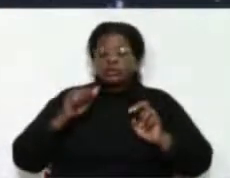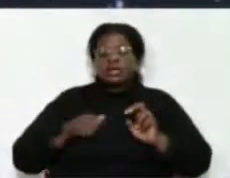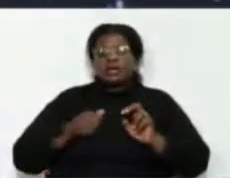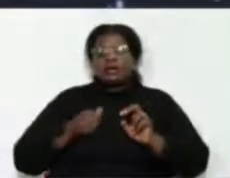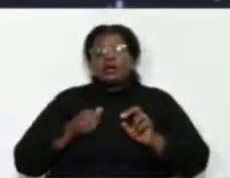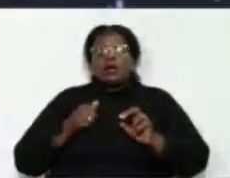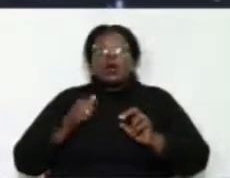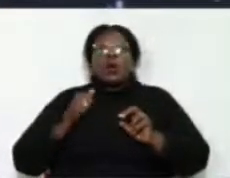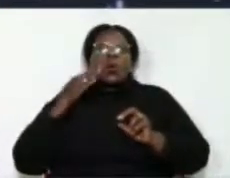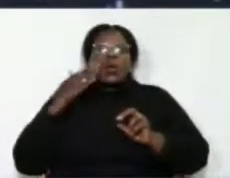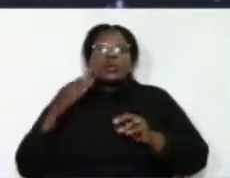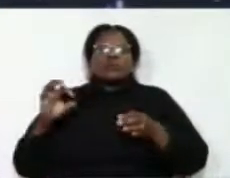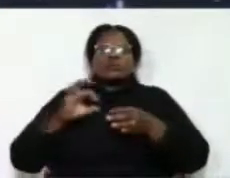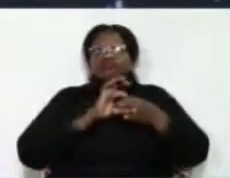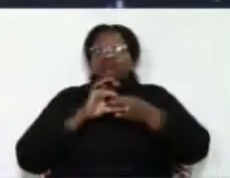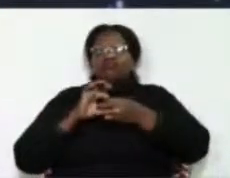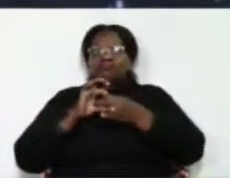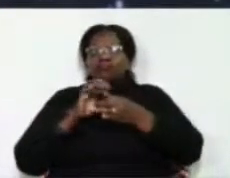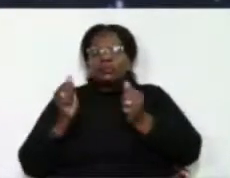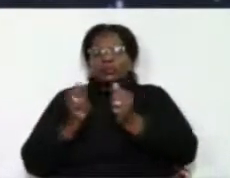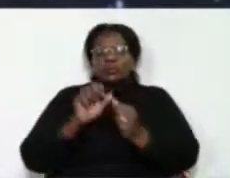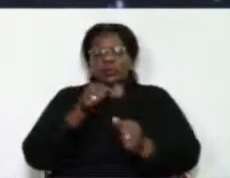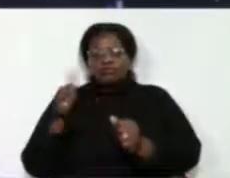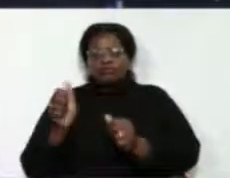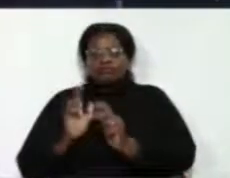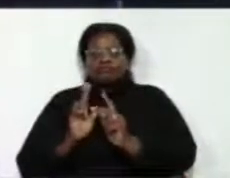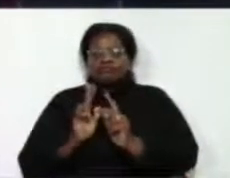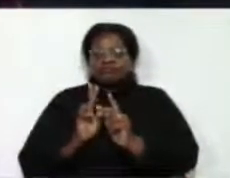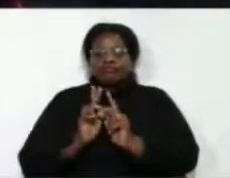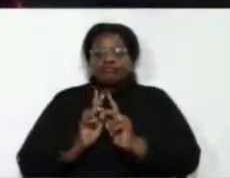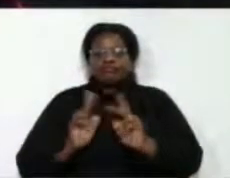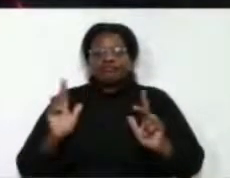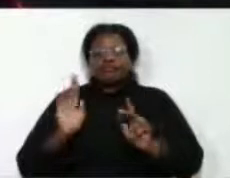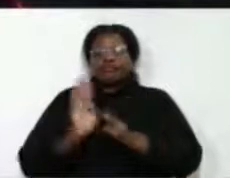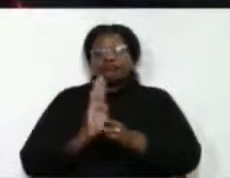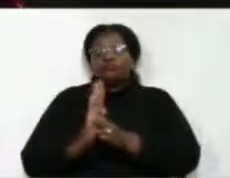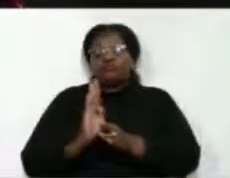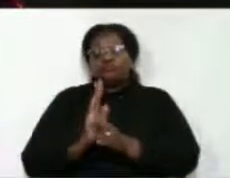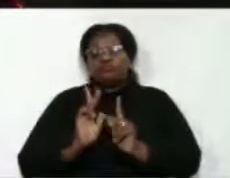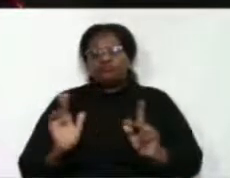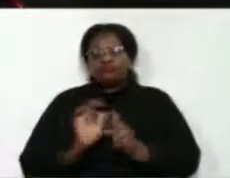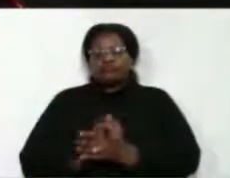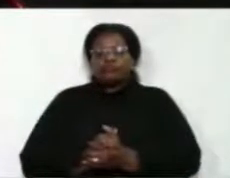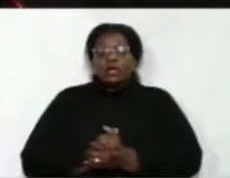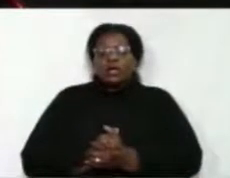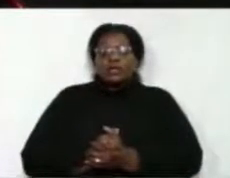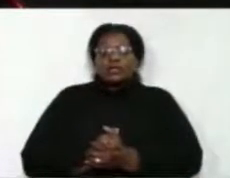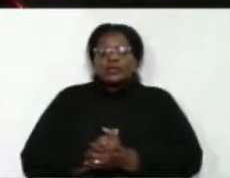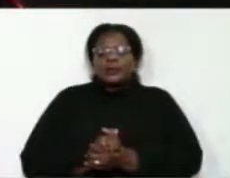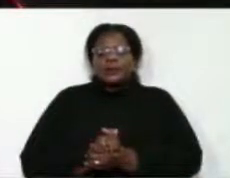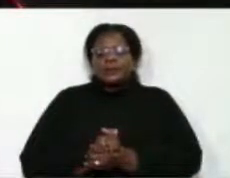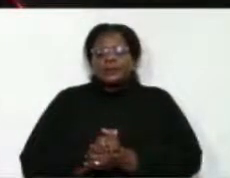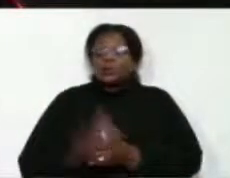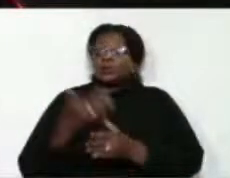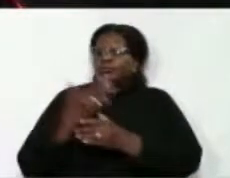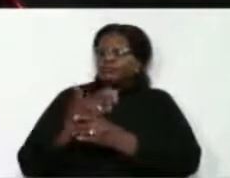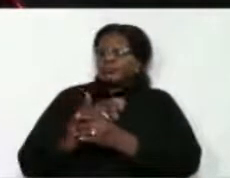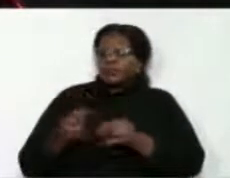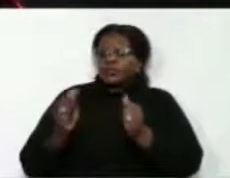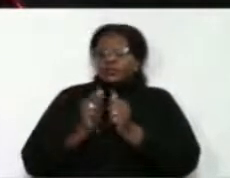partner up. It's actually a packed show, so we're gonna start with partnerships and collaborations in